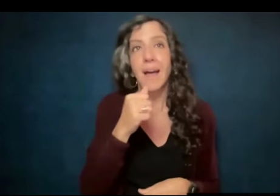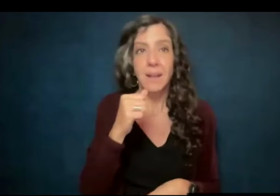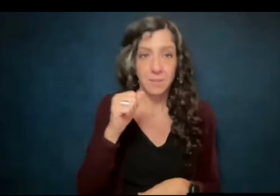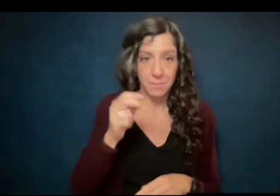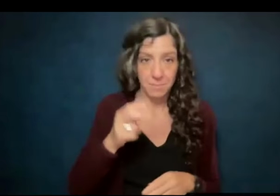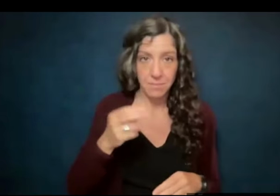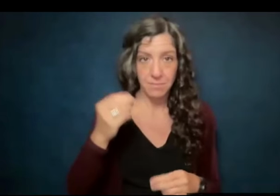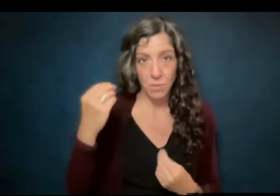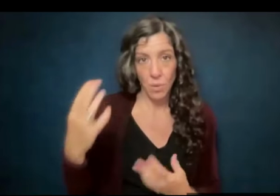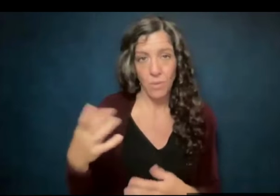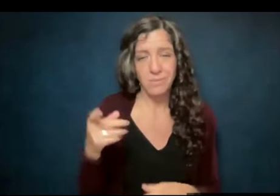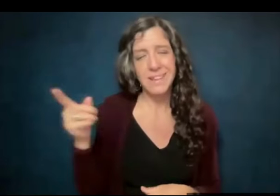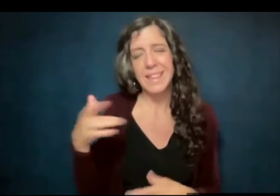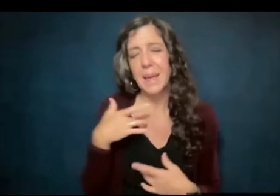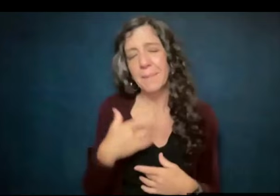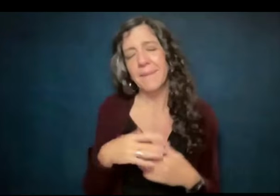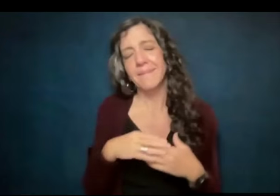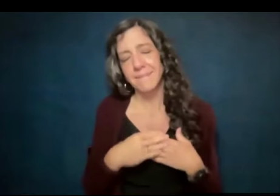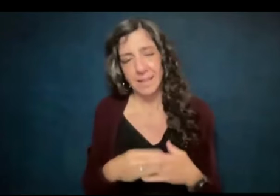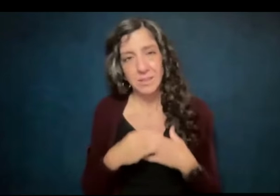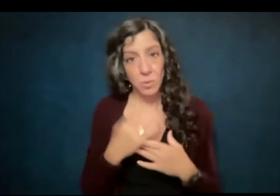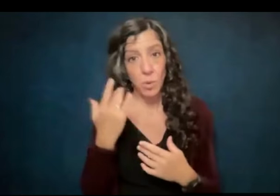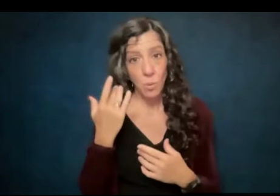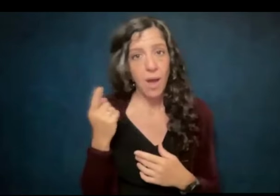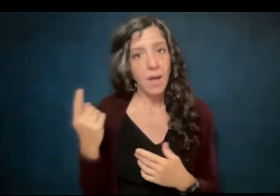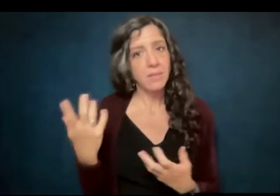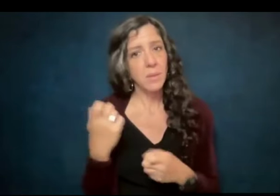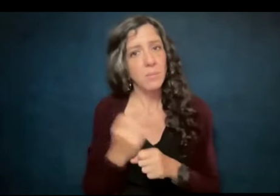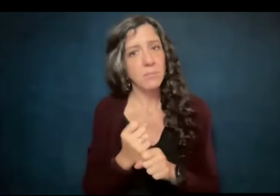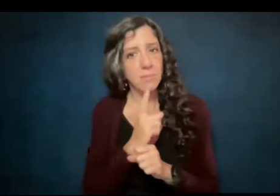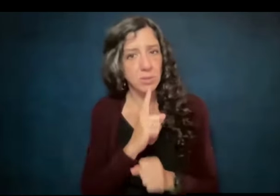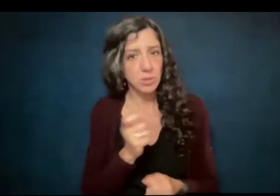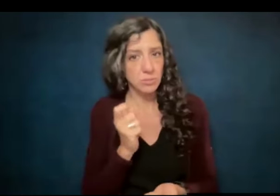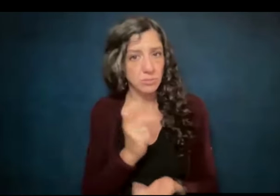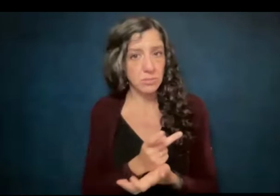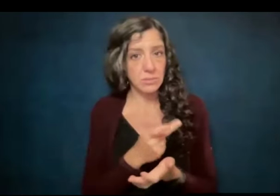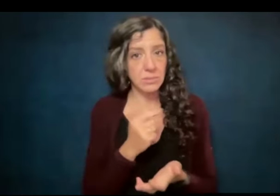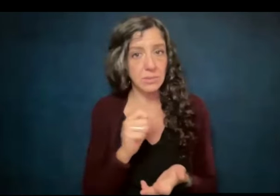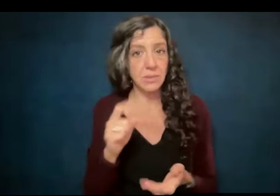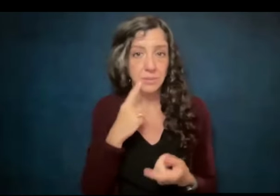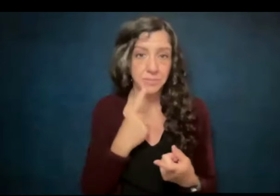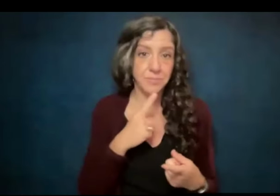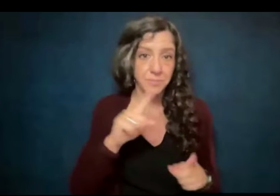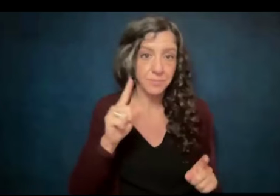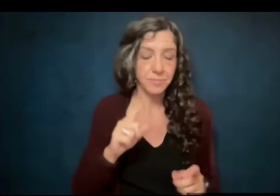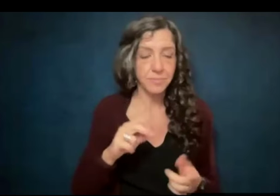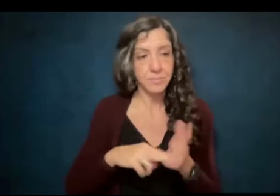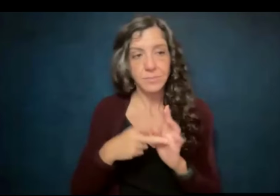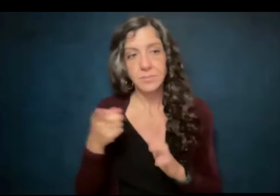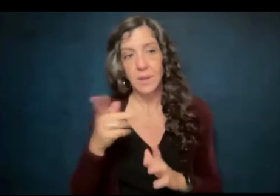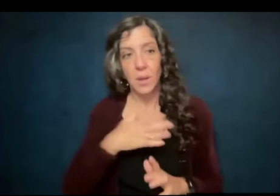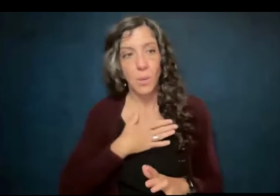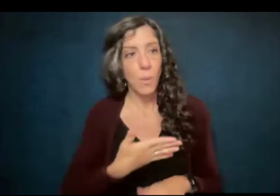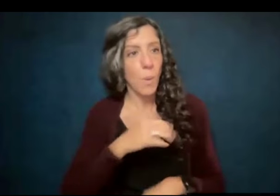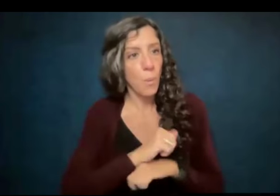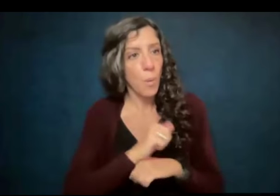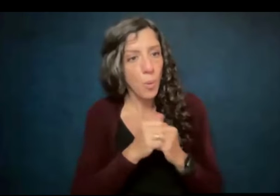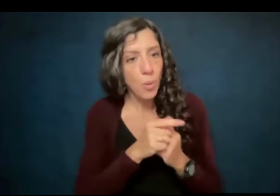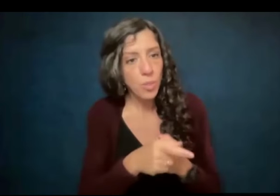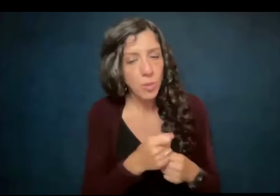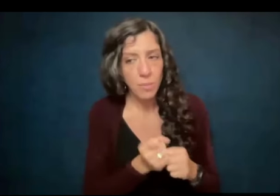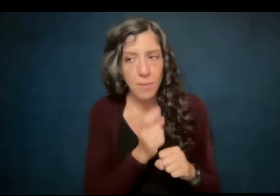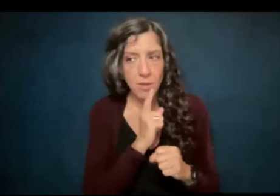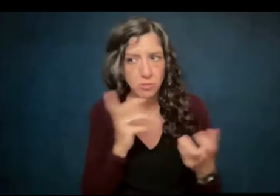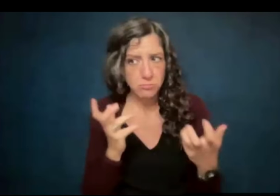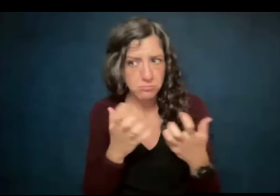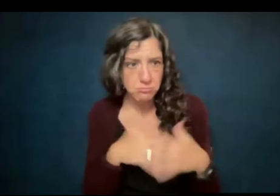seem to be very flexible. They want to make sure that an approved PASS is successful, so they will try to work with you to make sure that